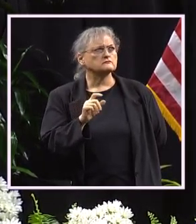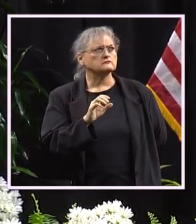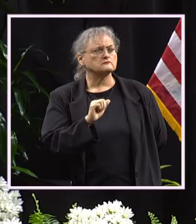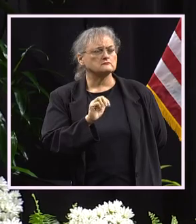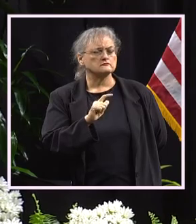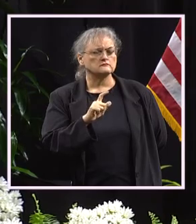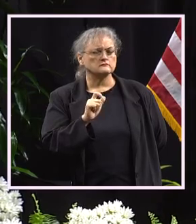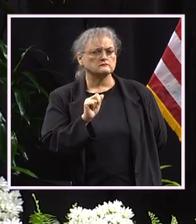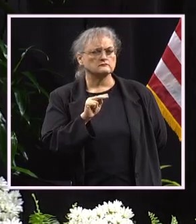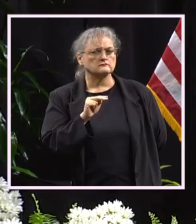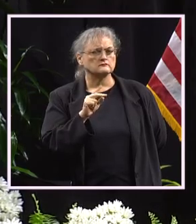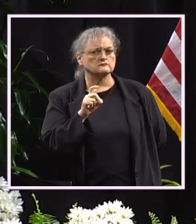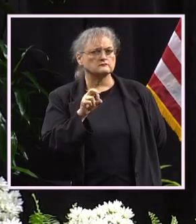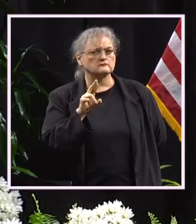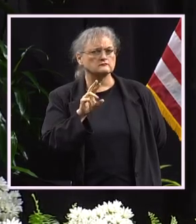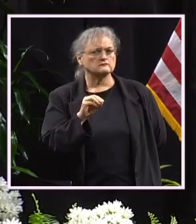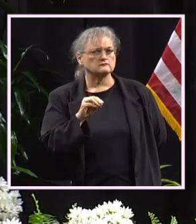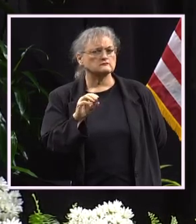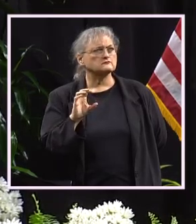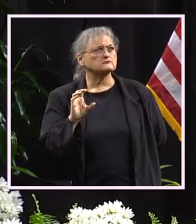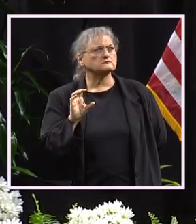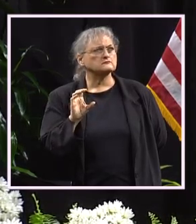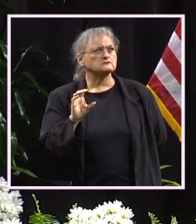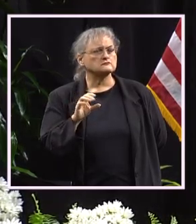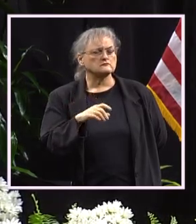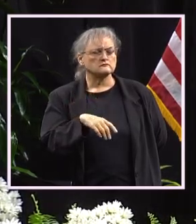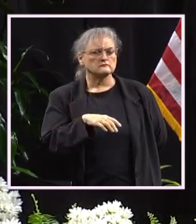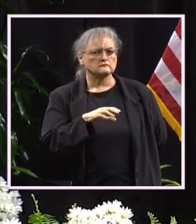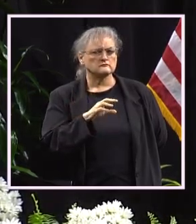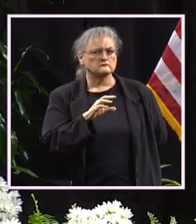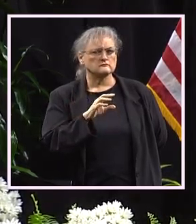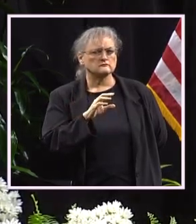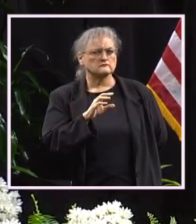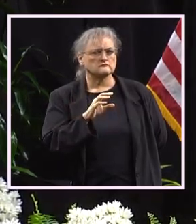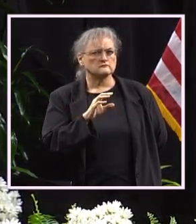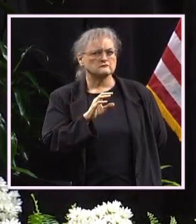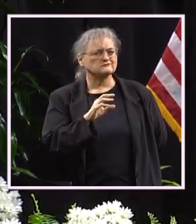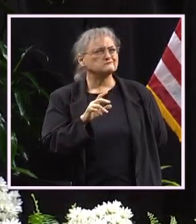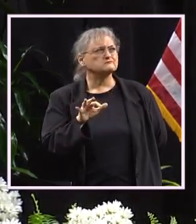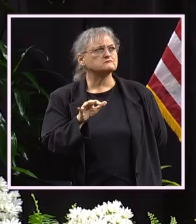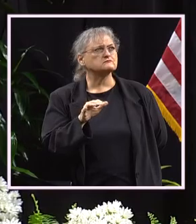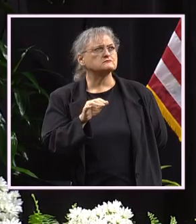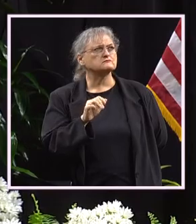Alejandra Casas Magna Cum Laude, Ayab Asim Milbis,